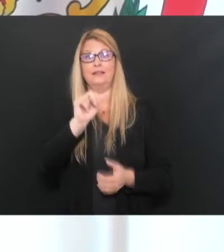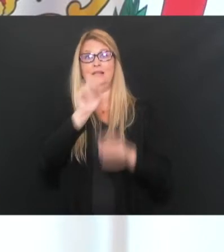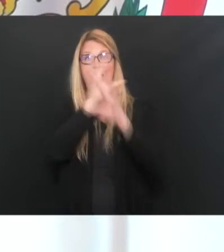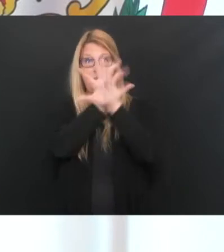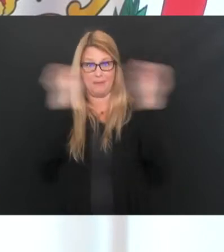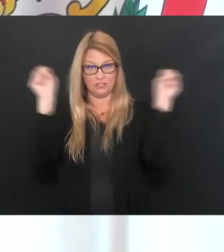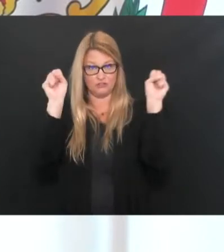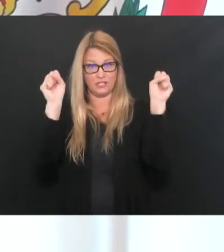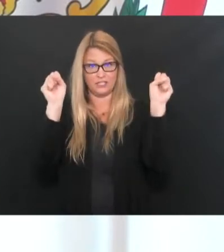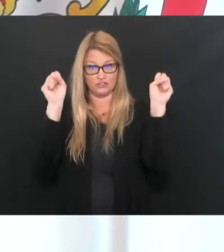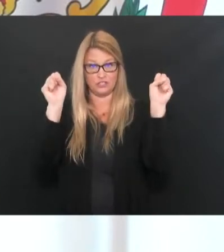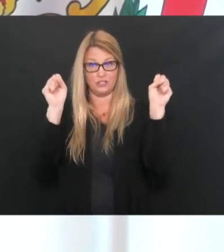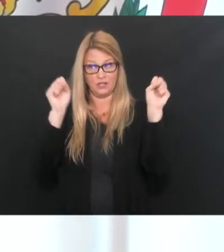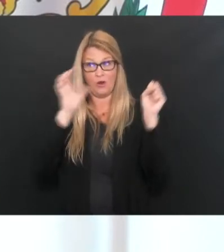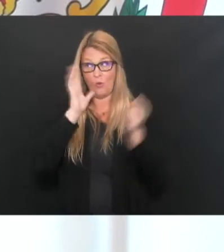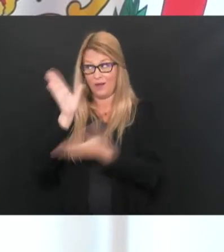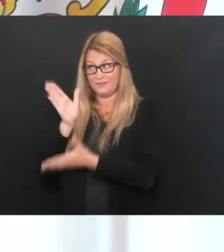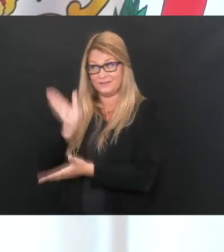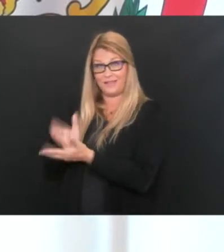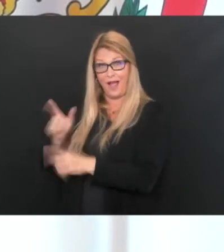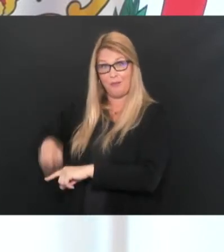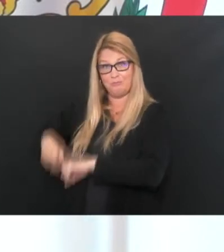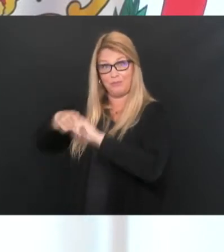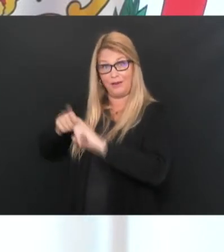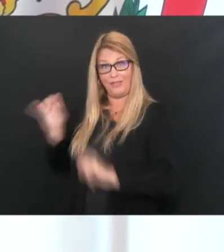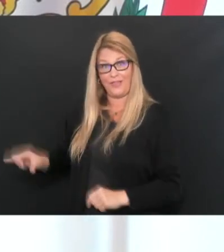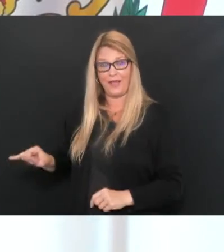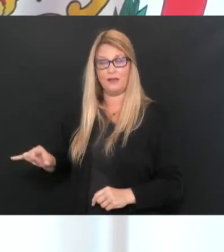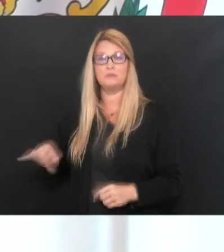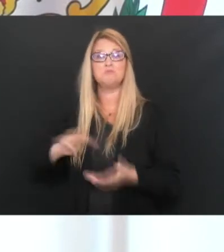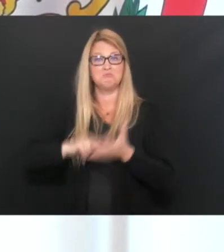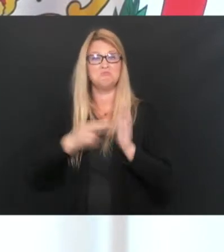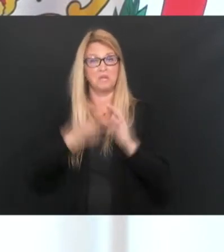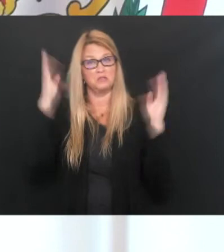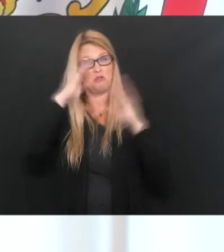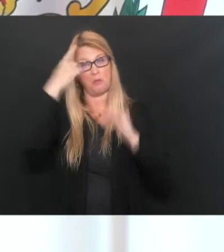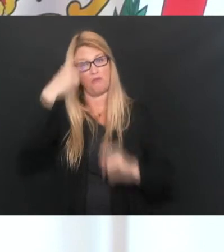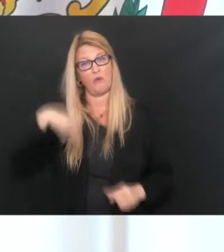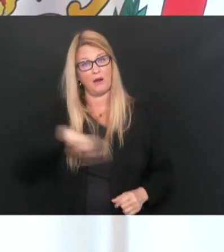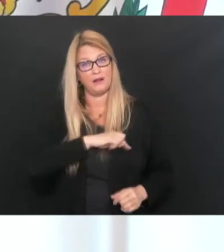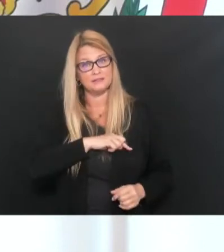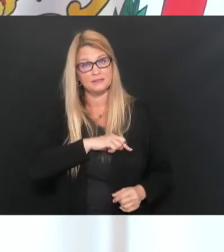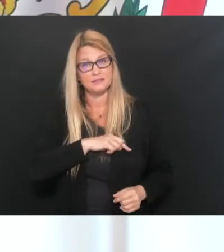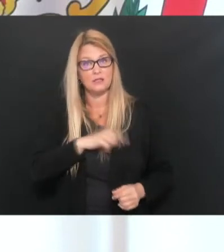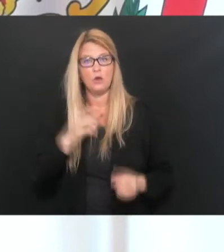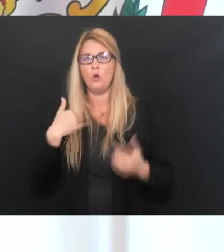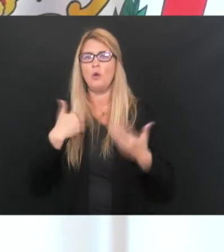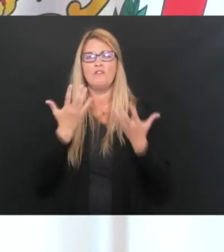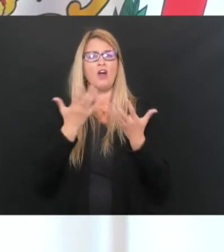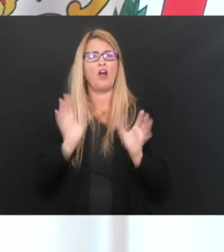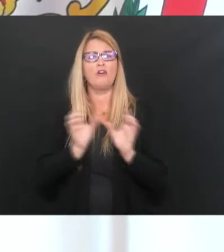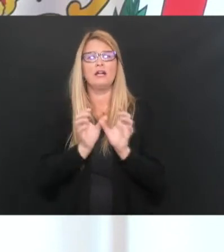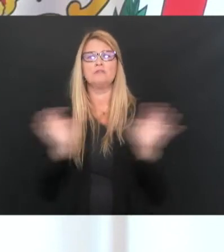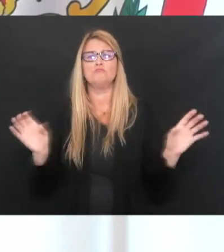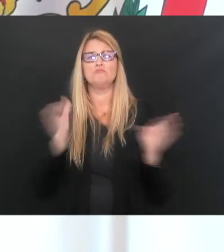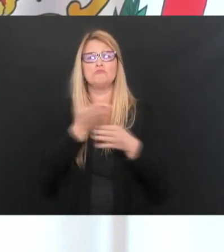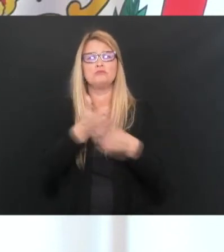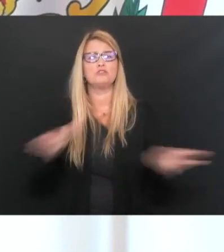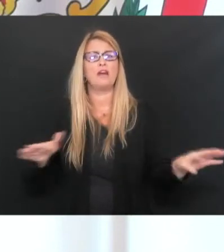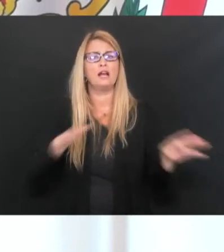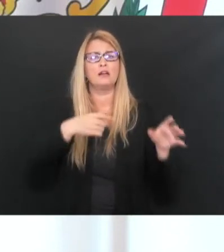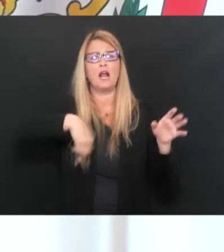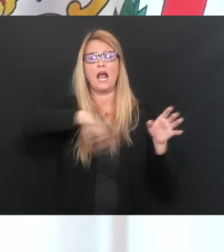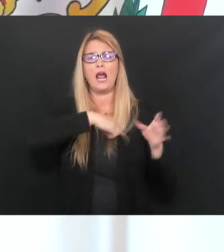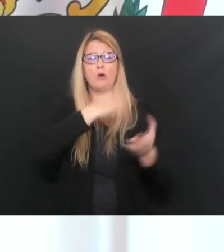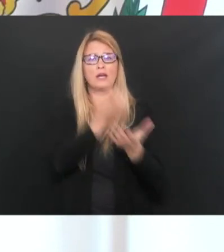us, we will be in real trouble. We have diversified our economy and went in